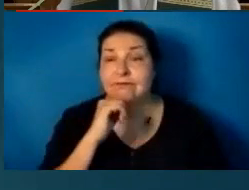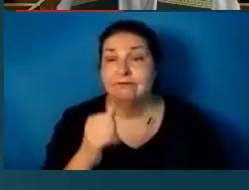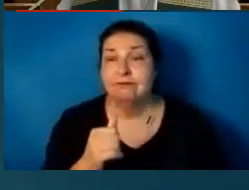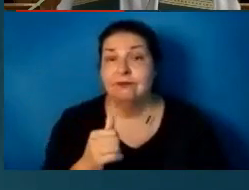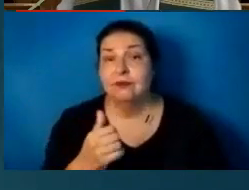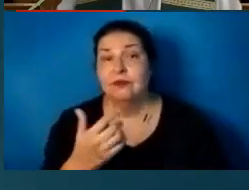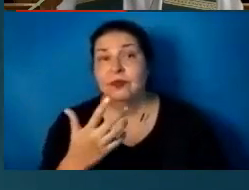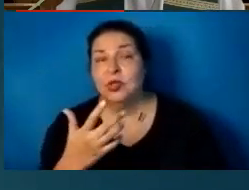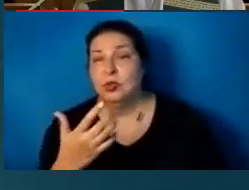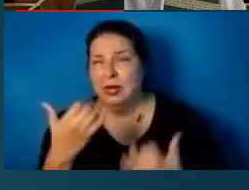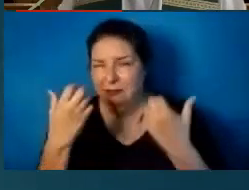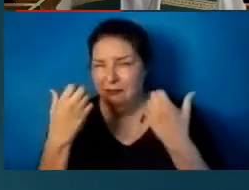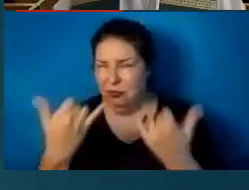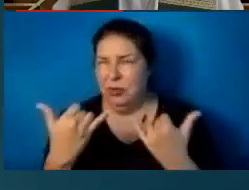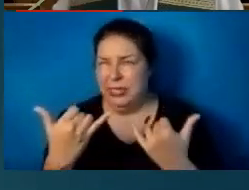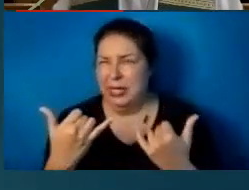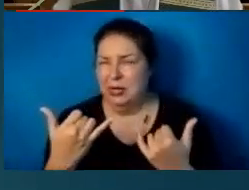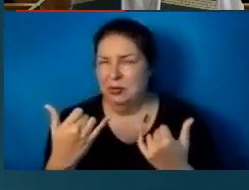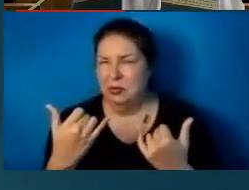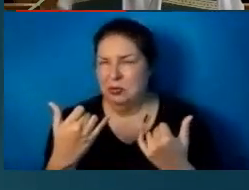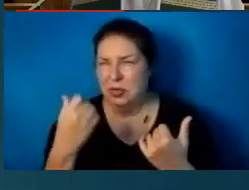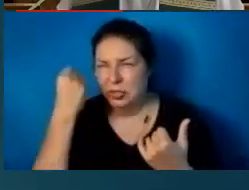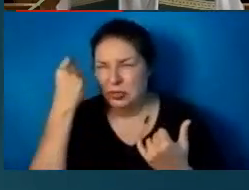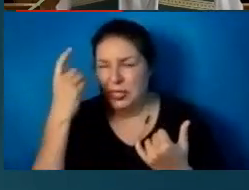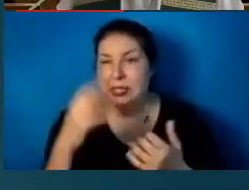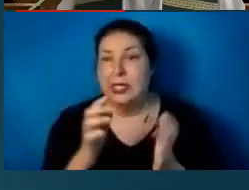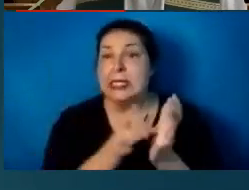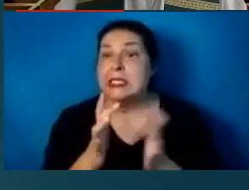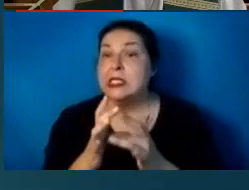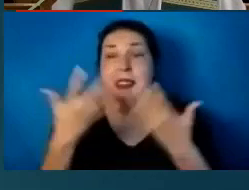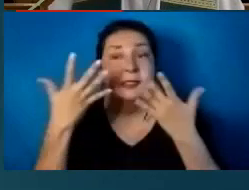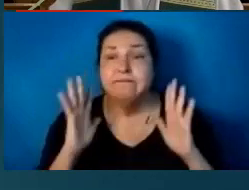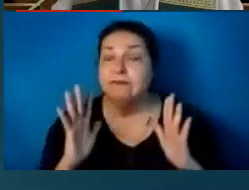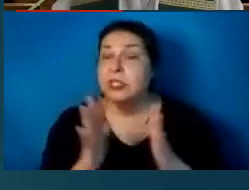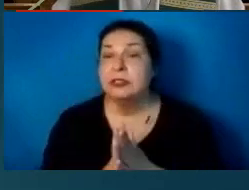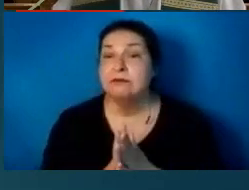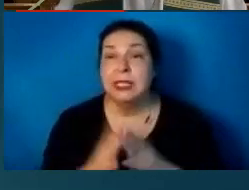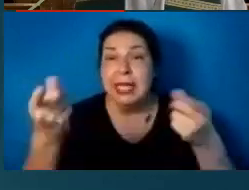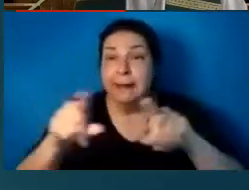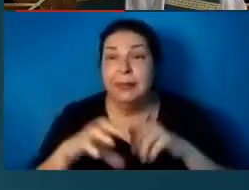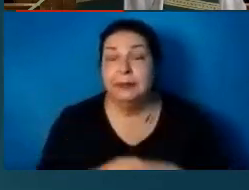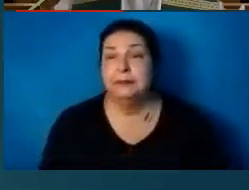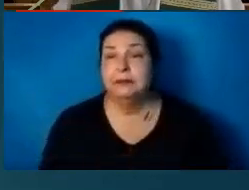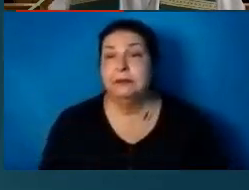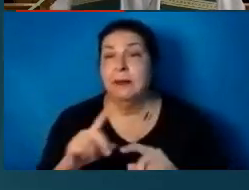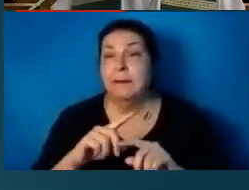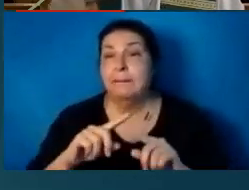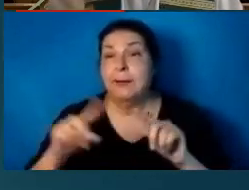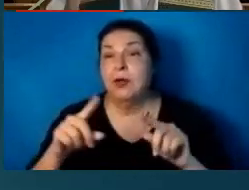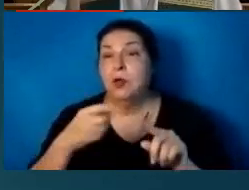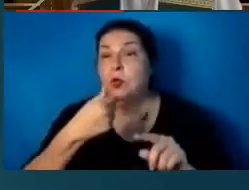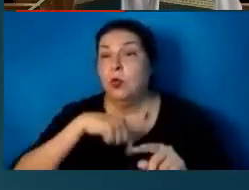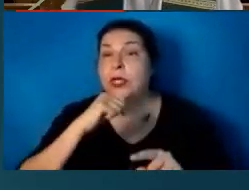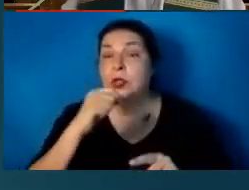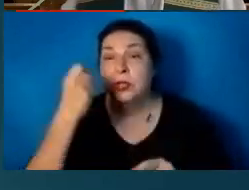immediate senses. Jesus has accomplished it already, but we do not possess it in its fullness,